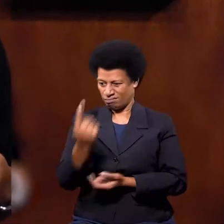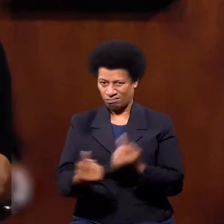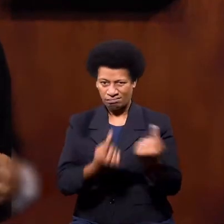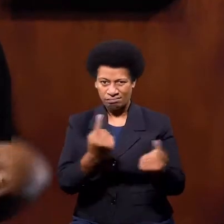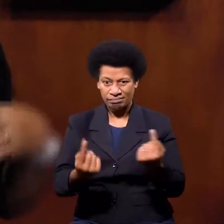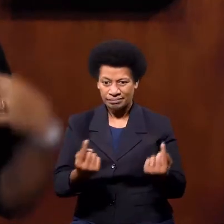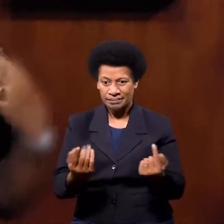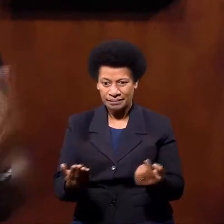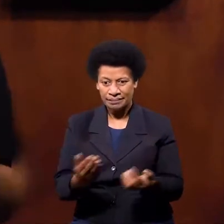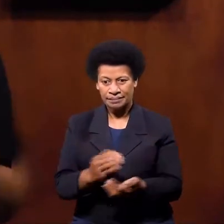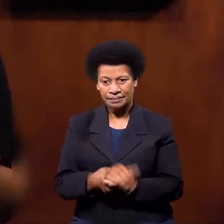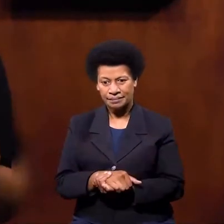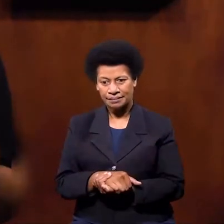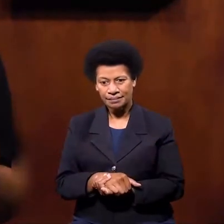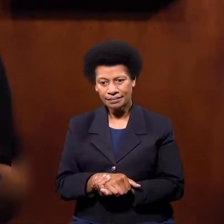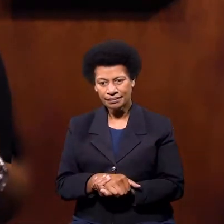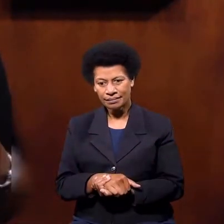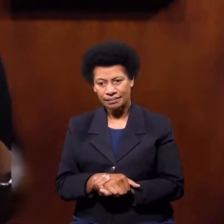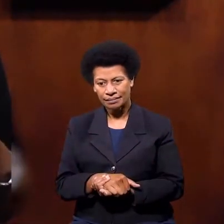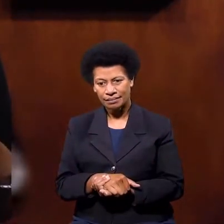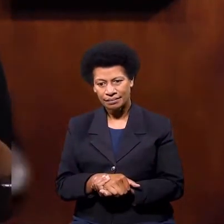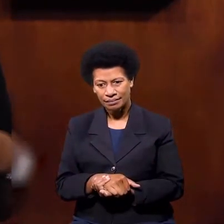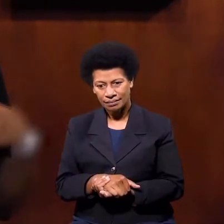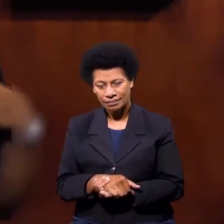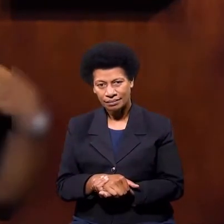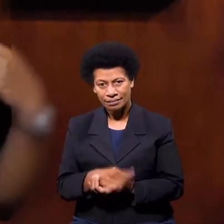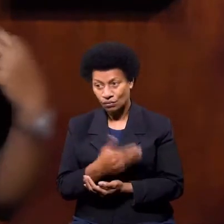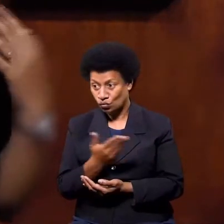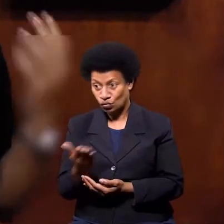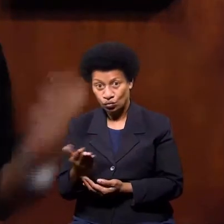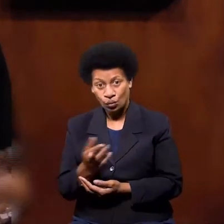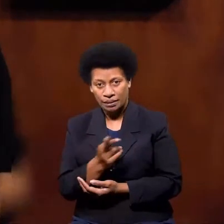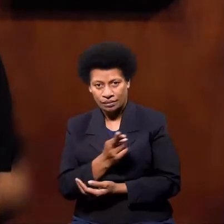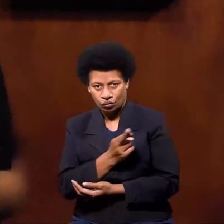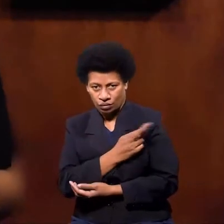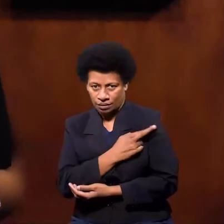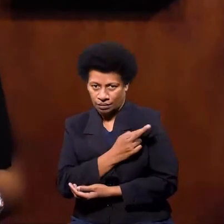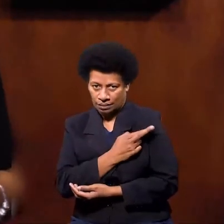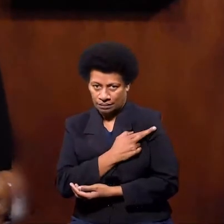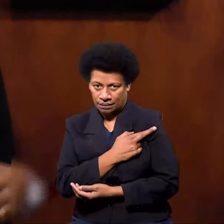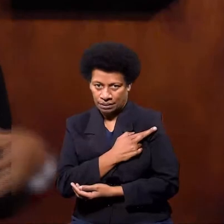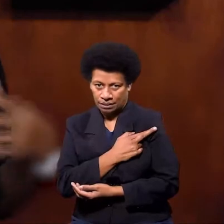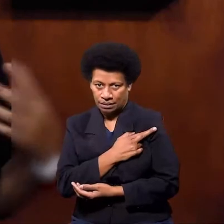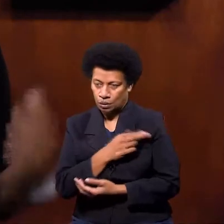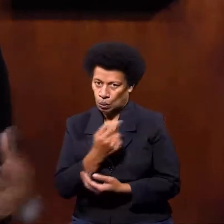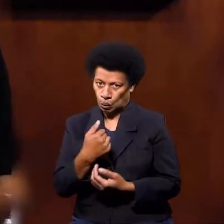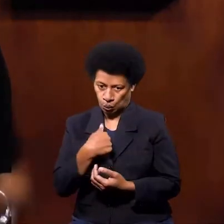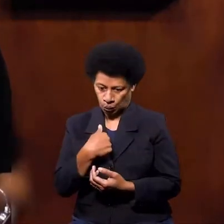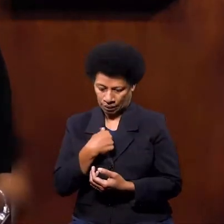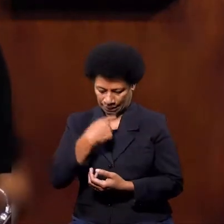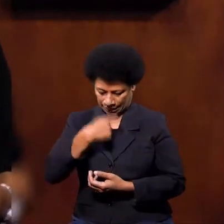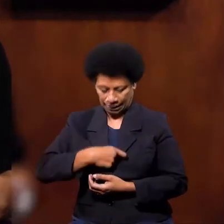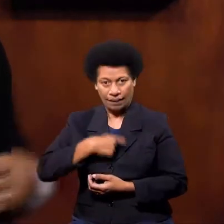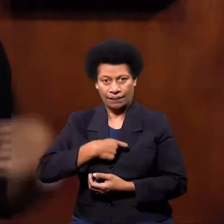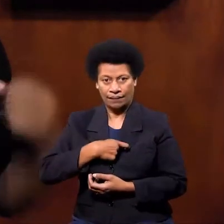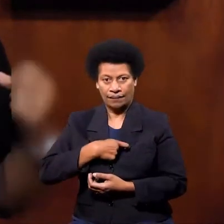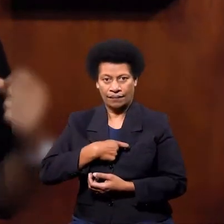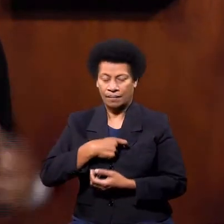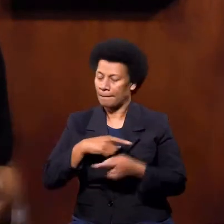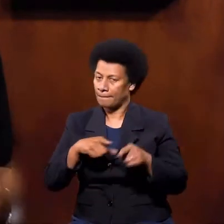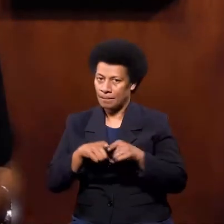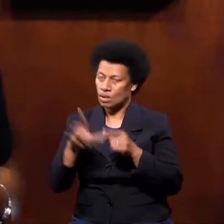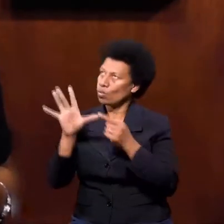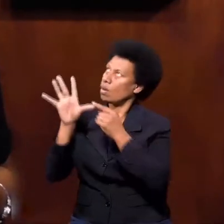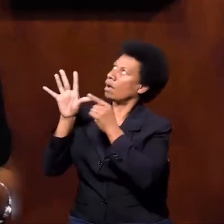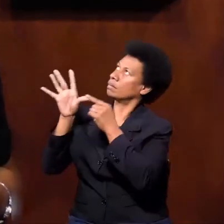and with a finishing effect that you have a responsibility and accountability